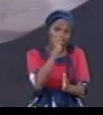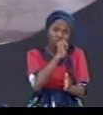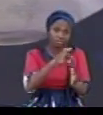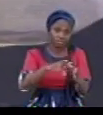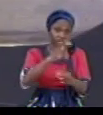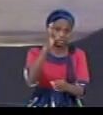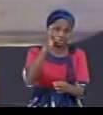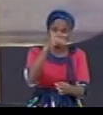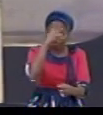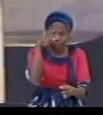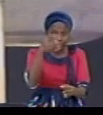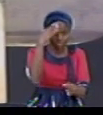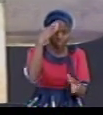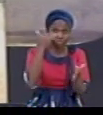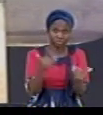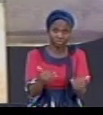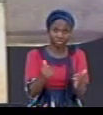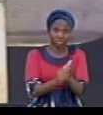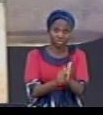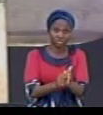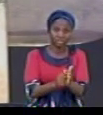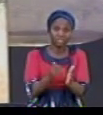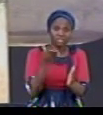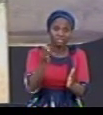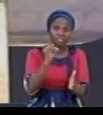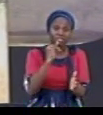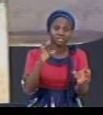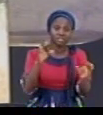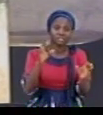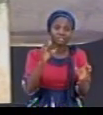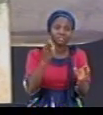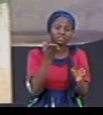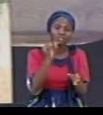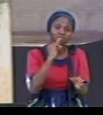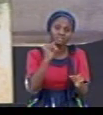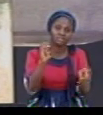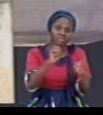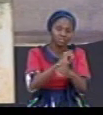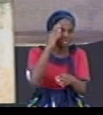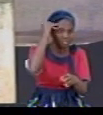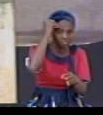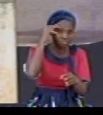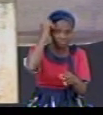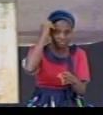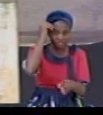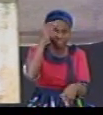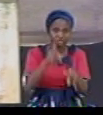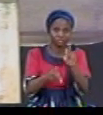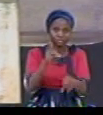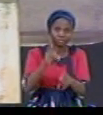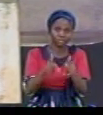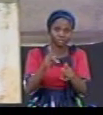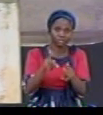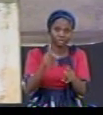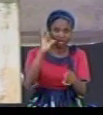now, there's even the psychiatrist. And the psychiatrists are trying to take